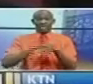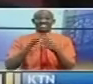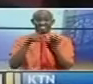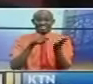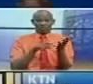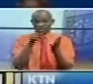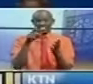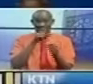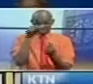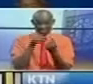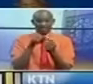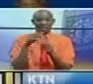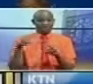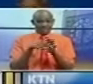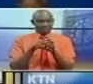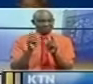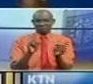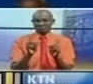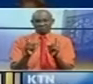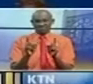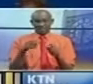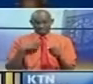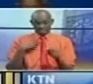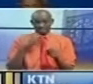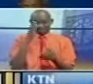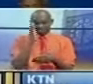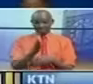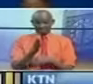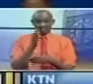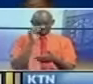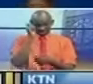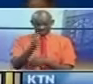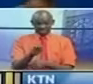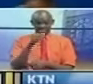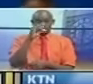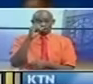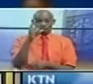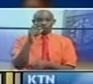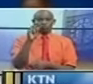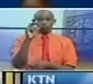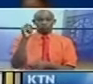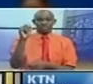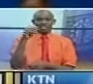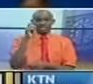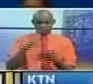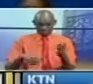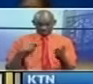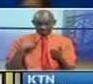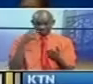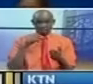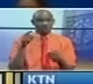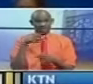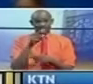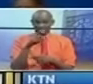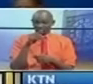from that particular member. In his ruling, Justice Odunga directed that an earlier ruling barring the National Assembly from discussing the